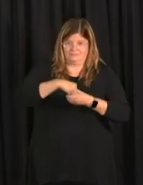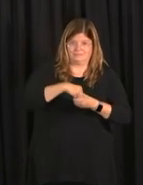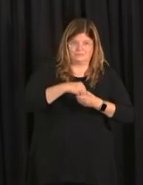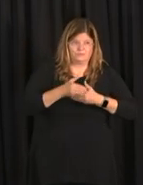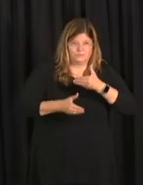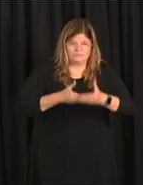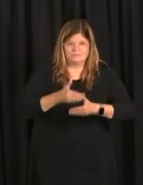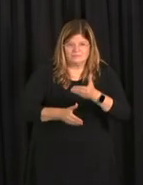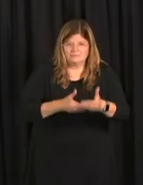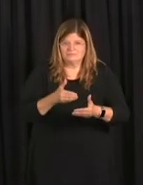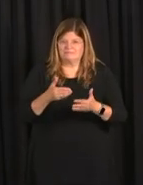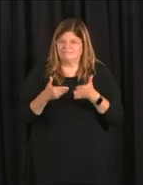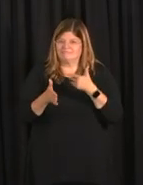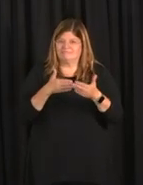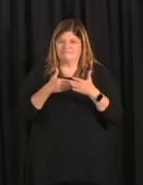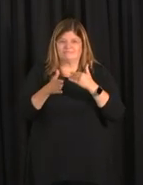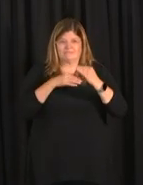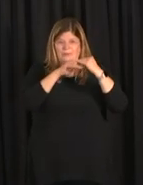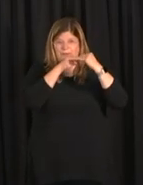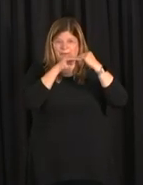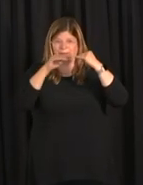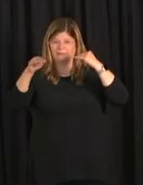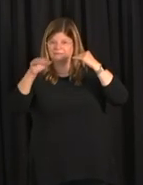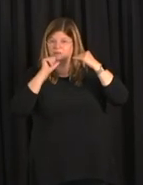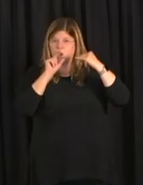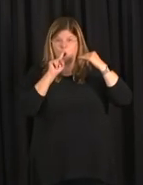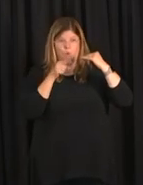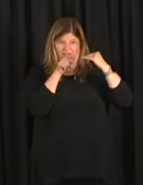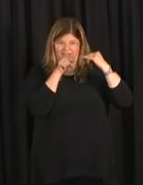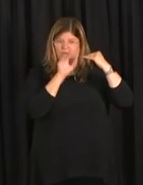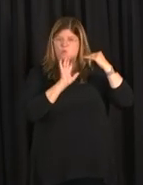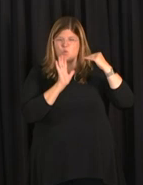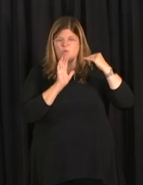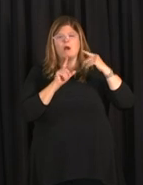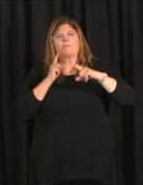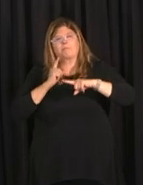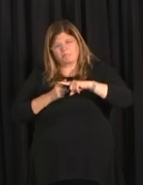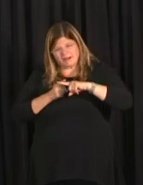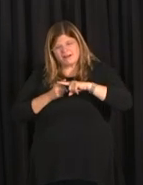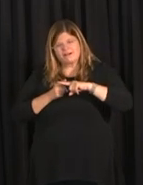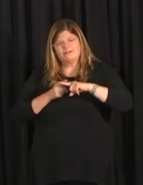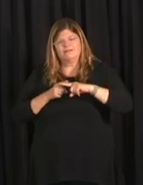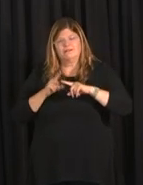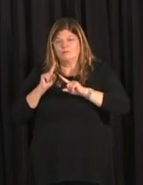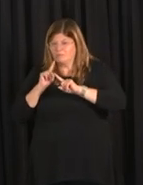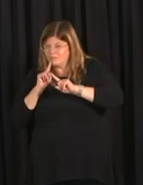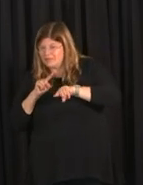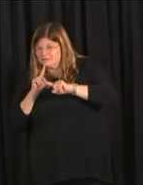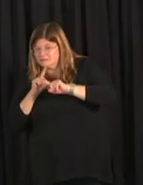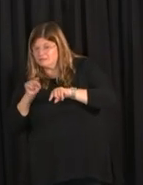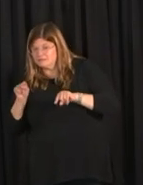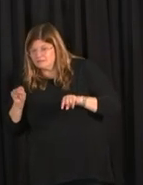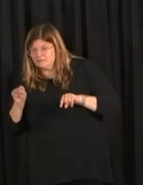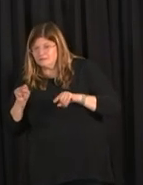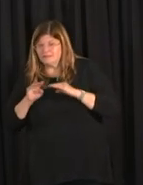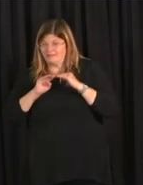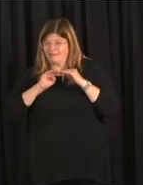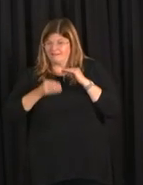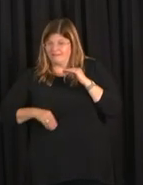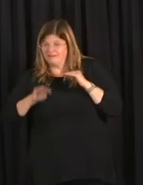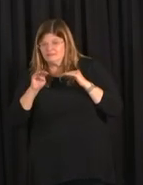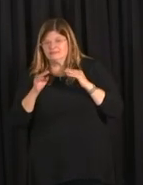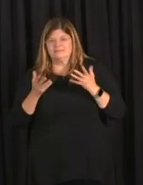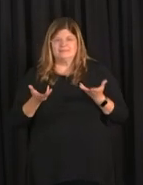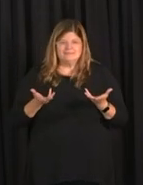so even with a sustained decrease in cases, if we are not able to be responsive and to